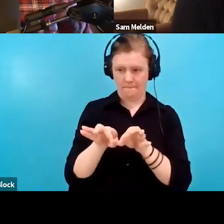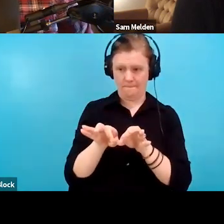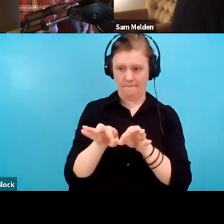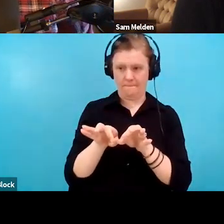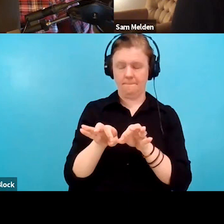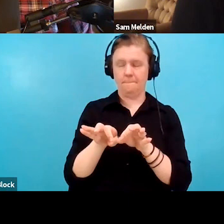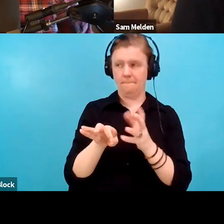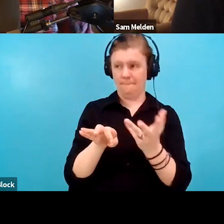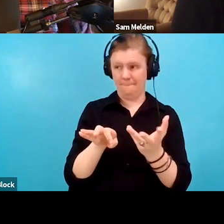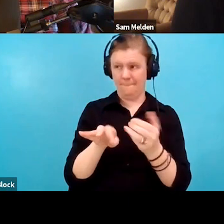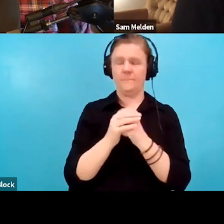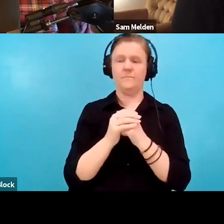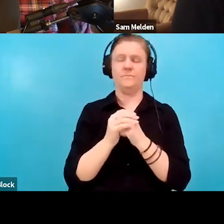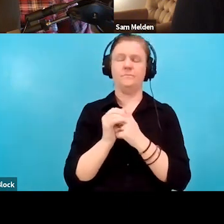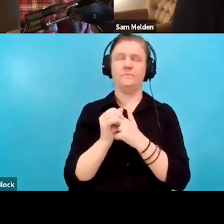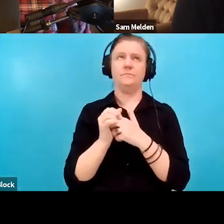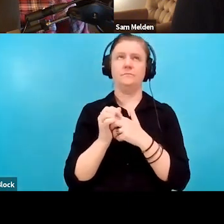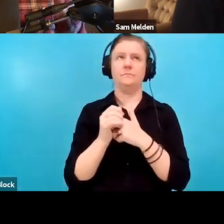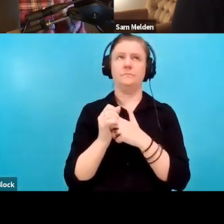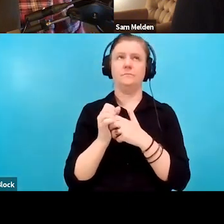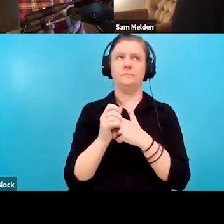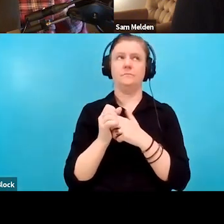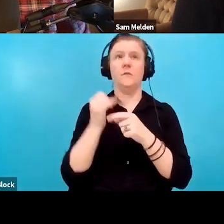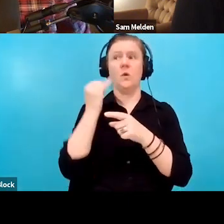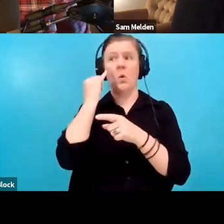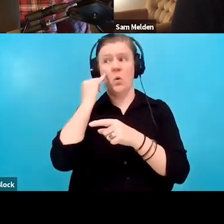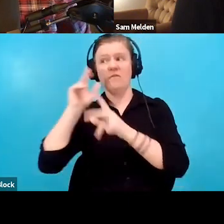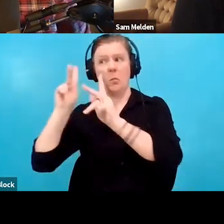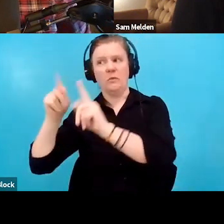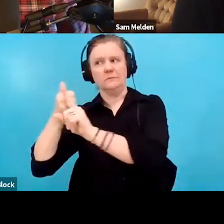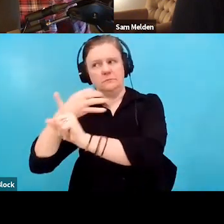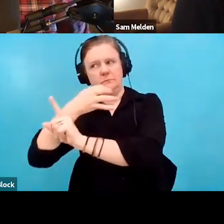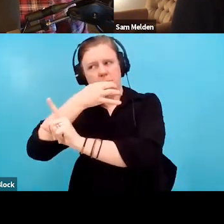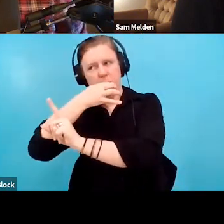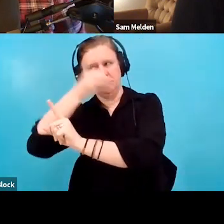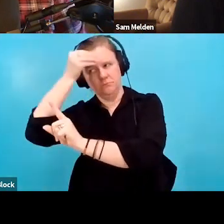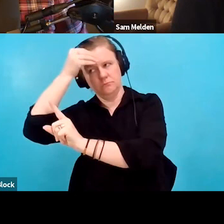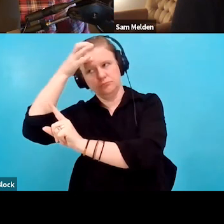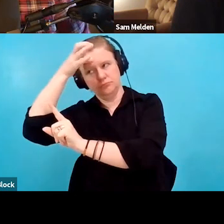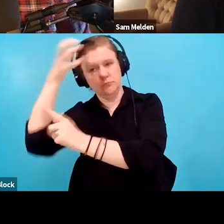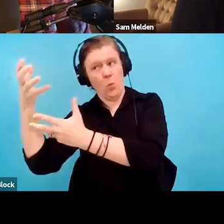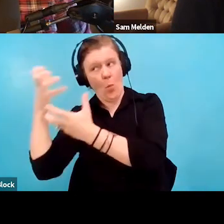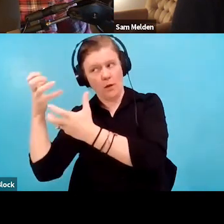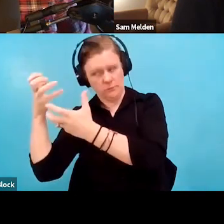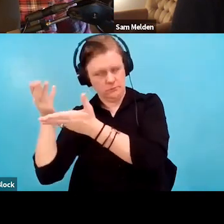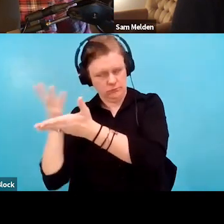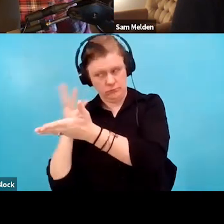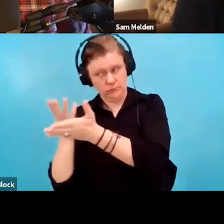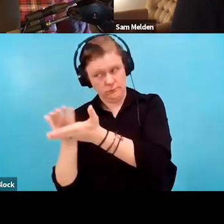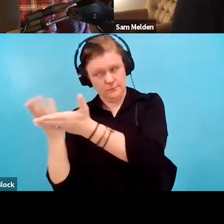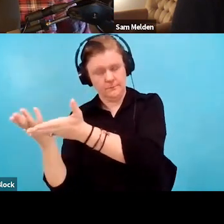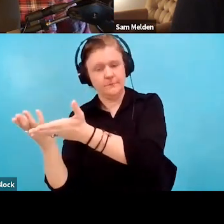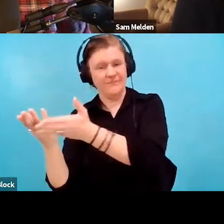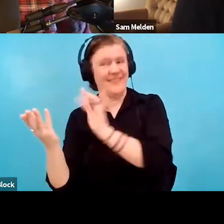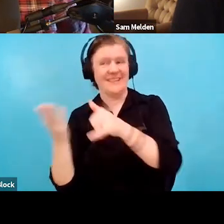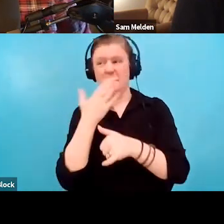is potentially, you know, very skilled at that, who is, you know, wants to describe images, is the way to